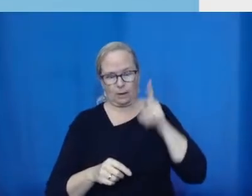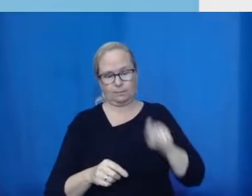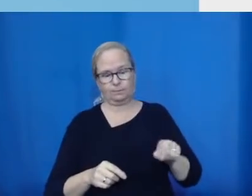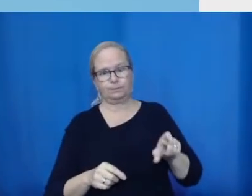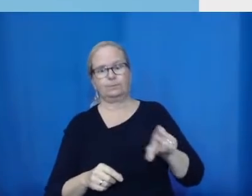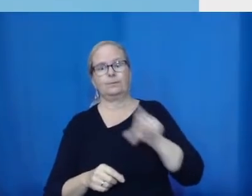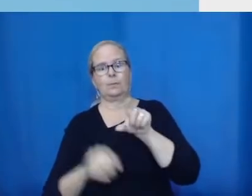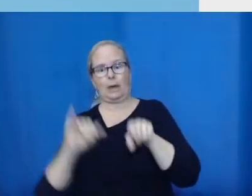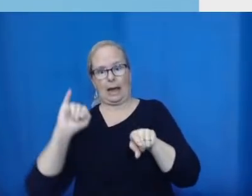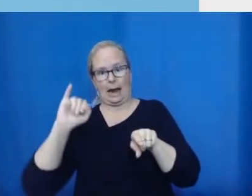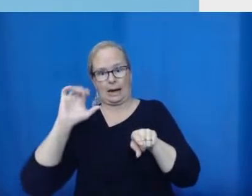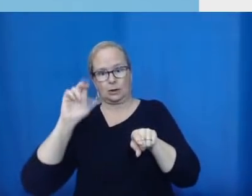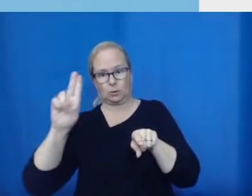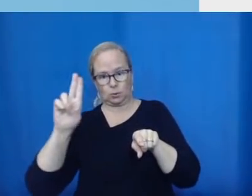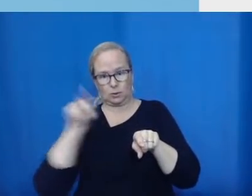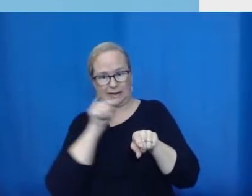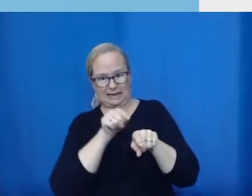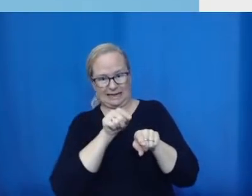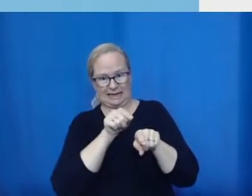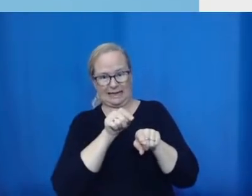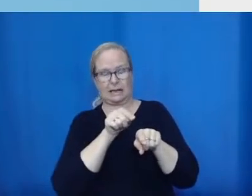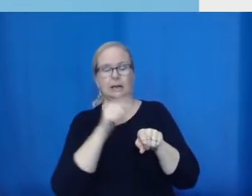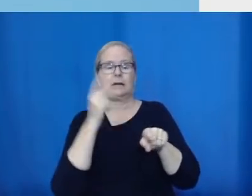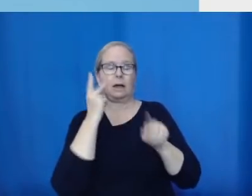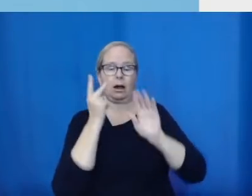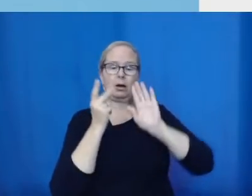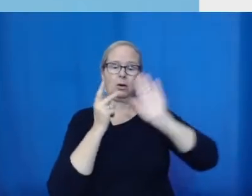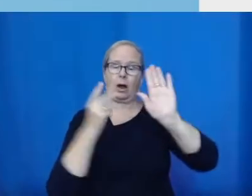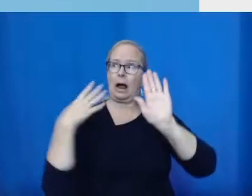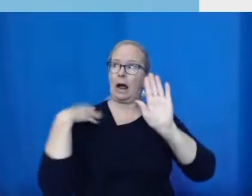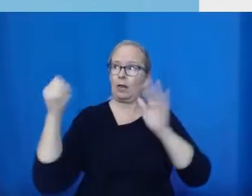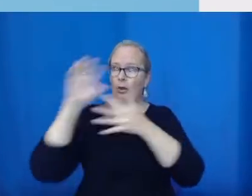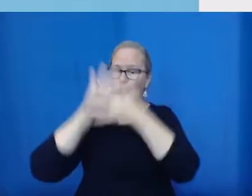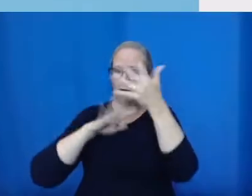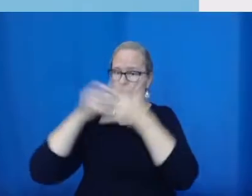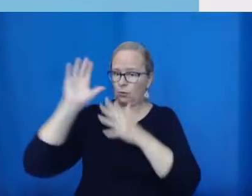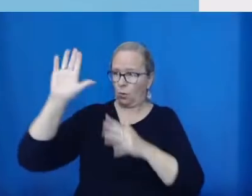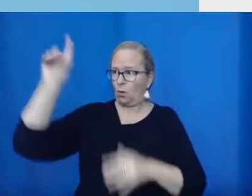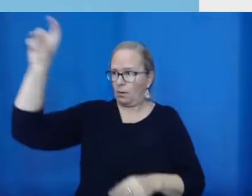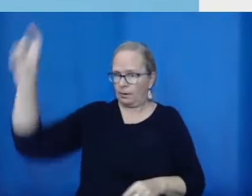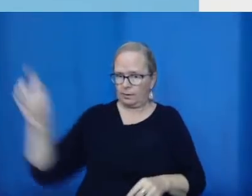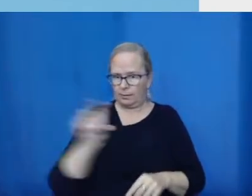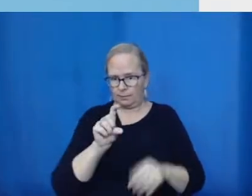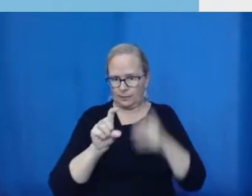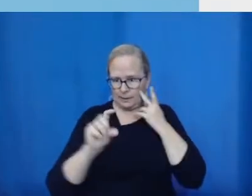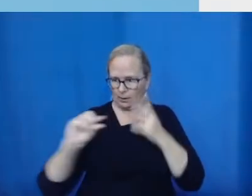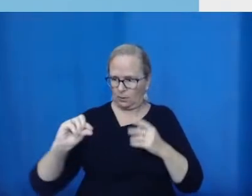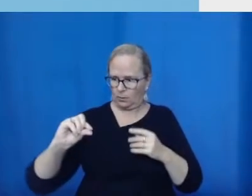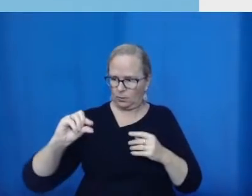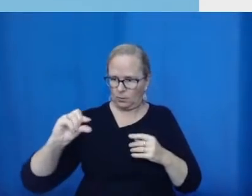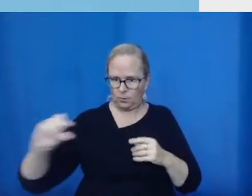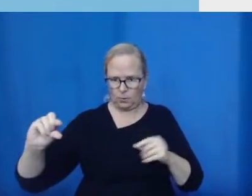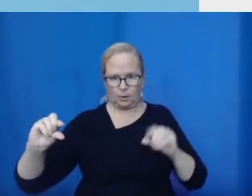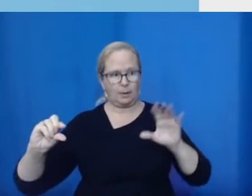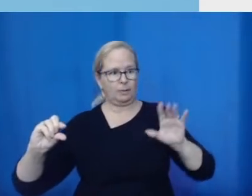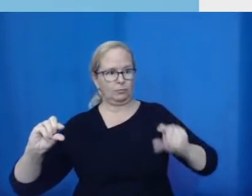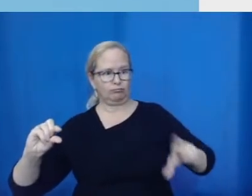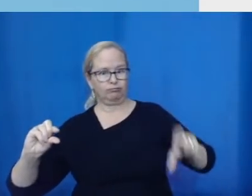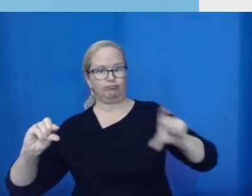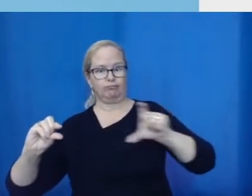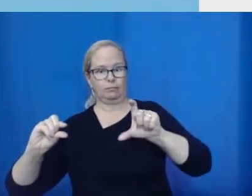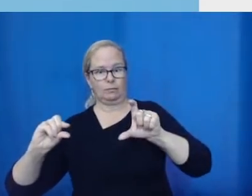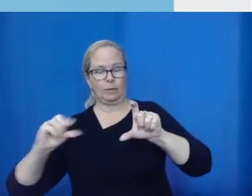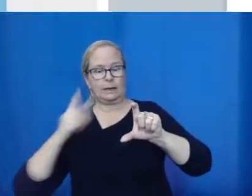you in context of people in ICU from all causes. So above the purple is